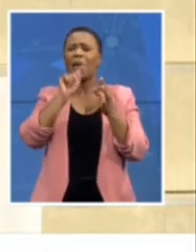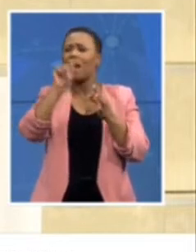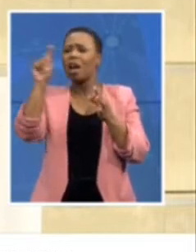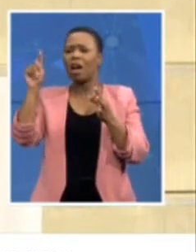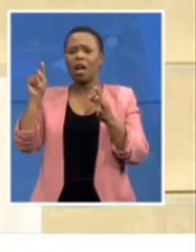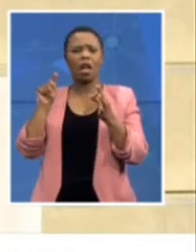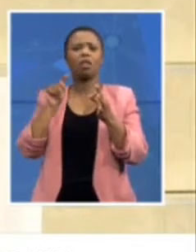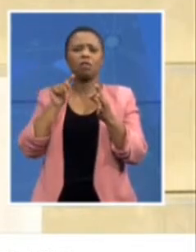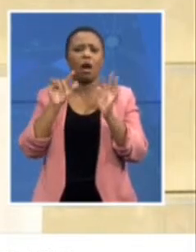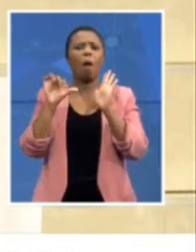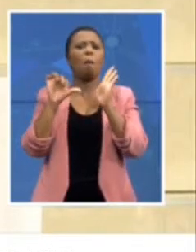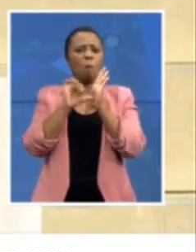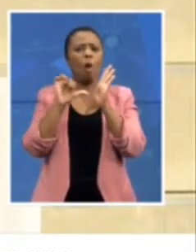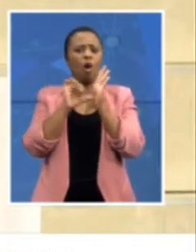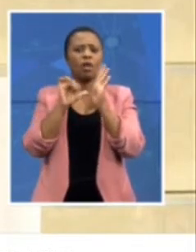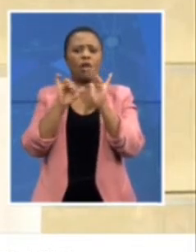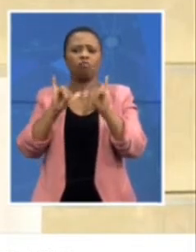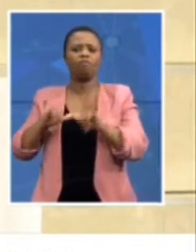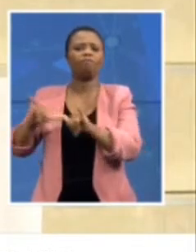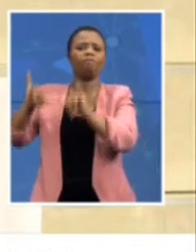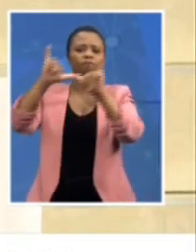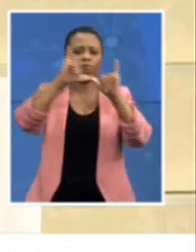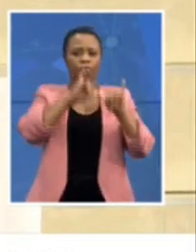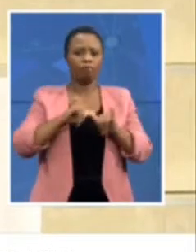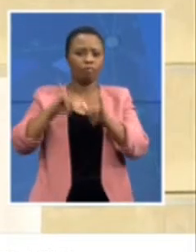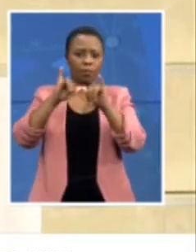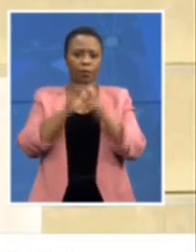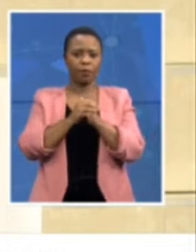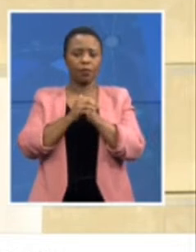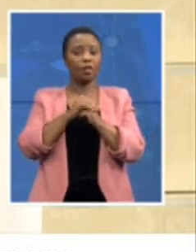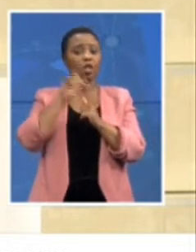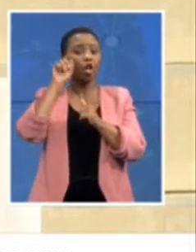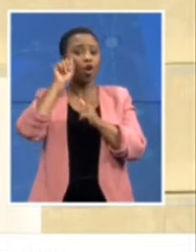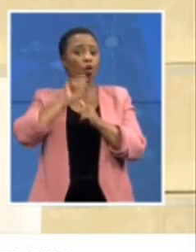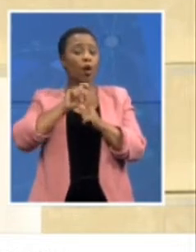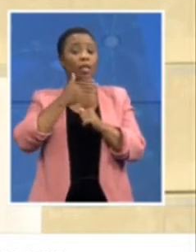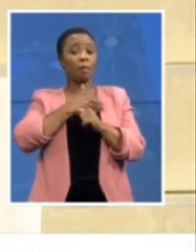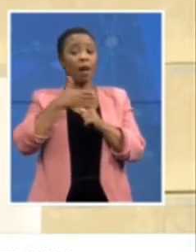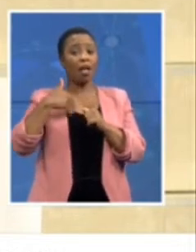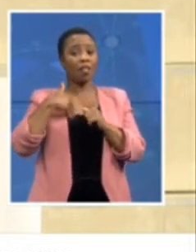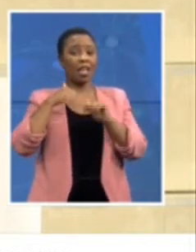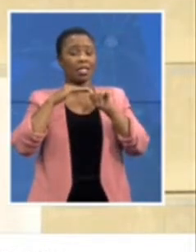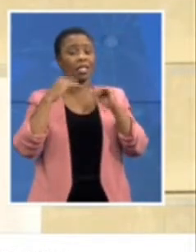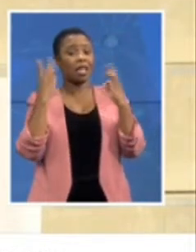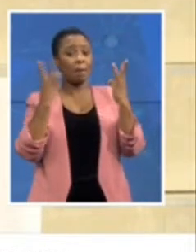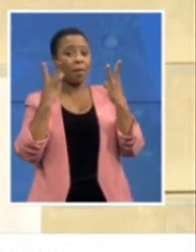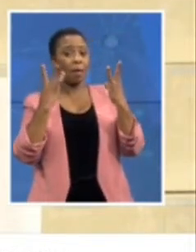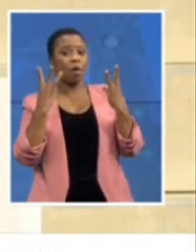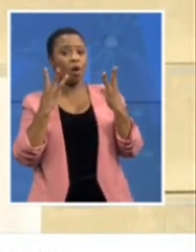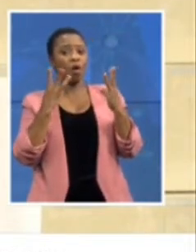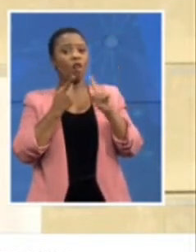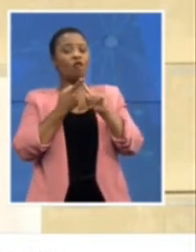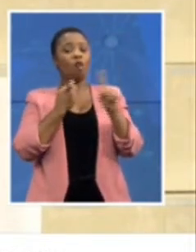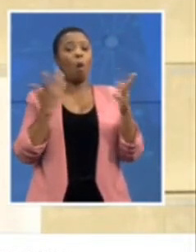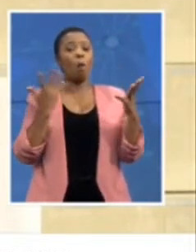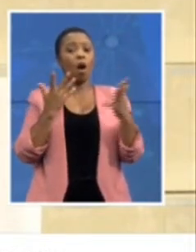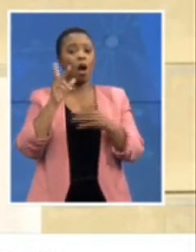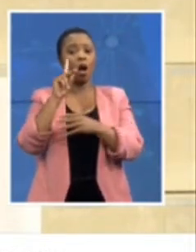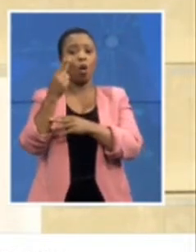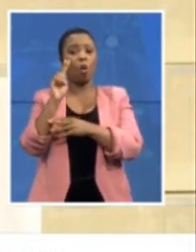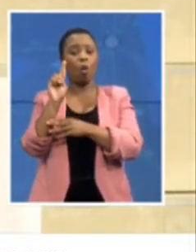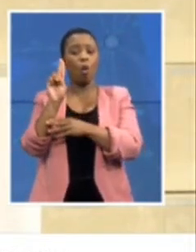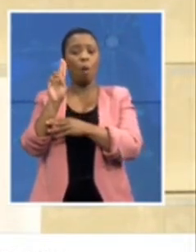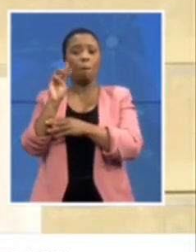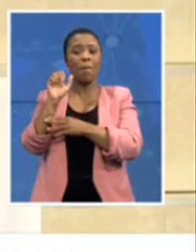Her maternal grandmother's people come from the Kumalos. So some of you will hear her talking about